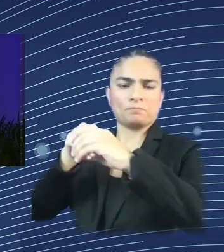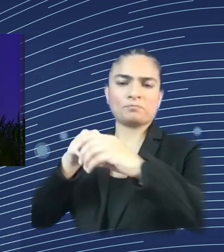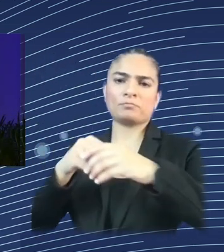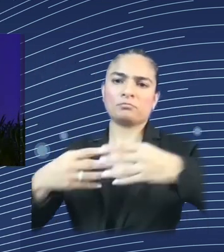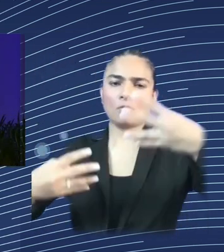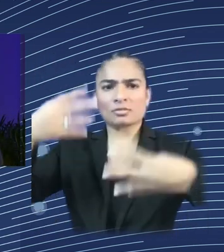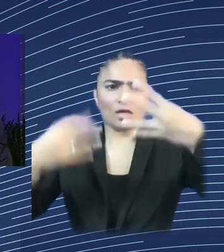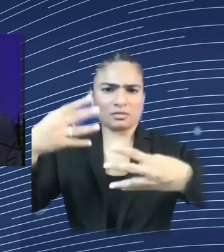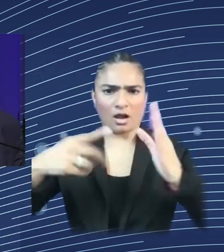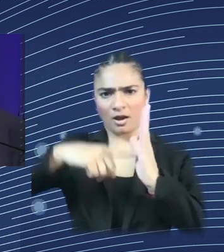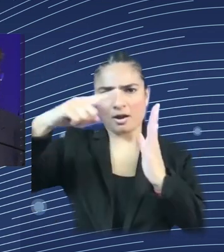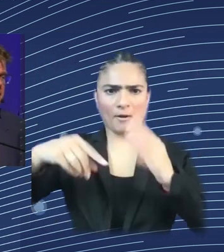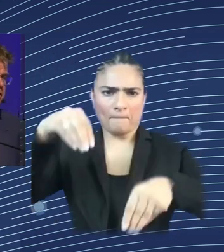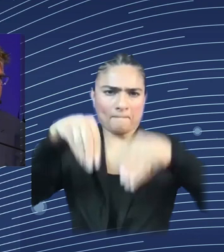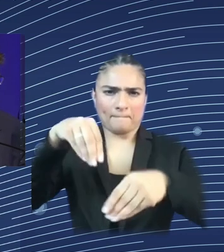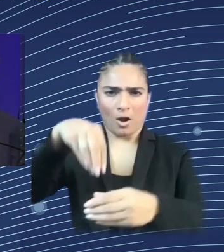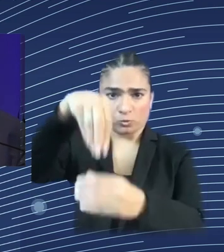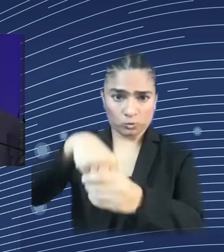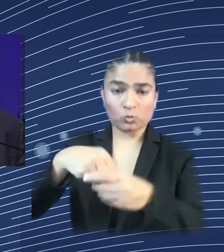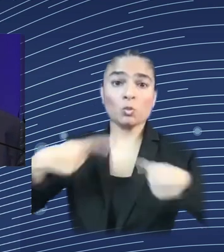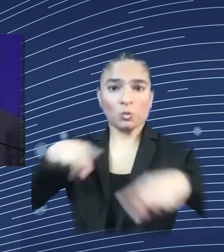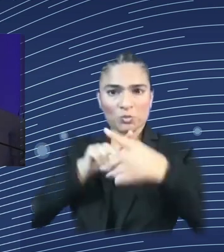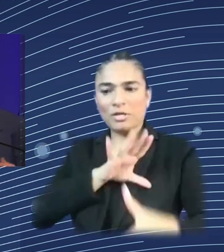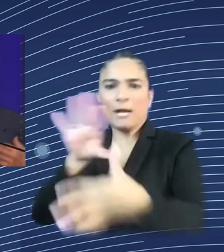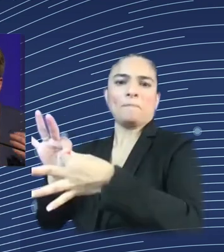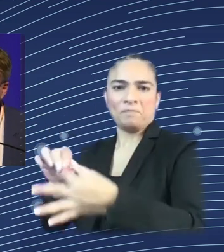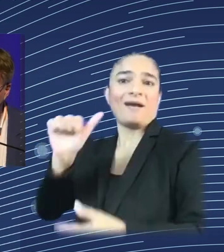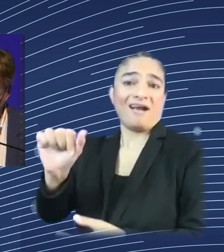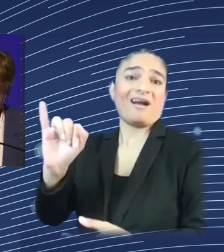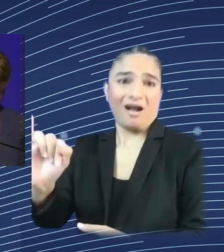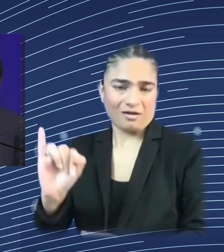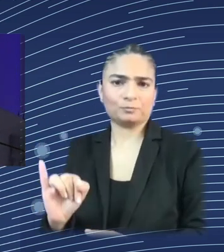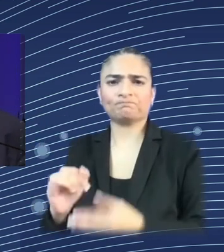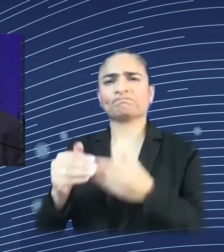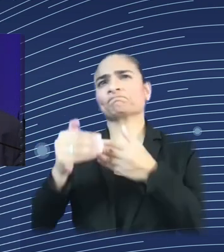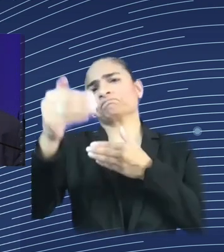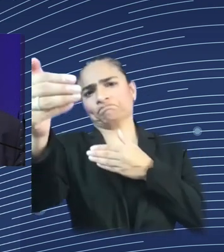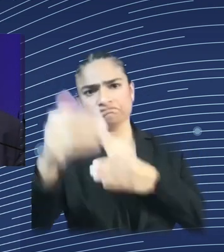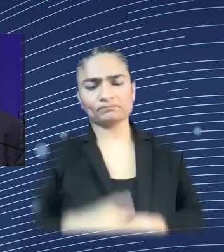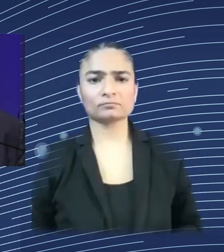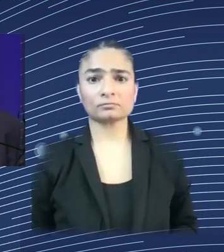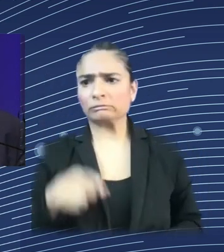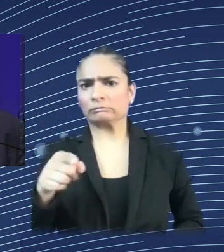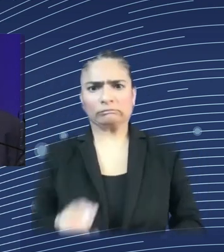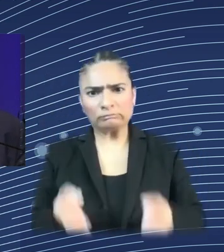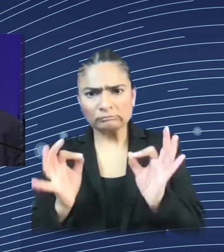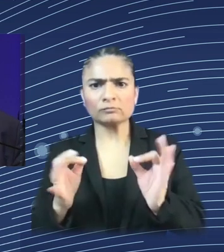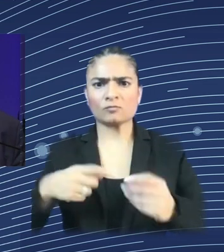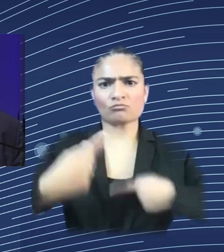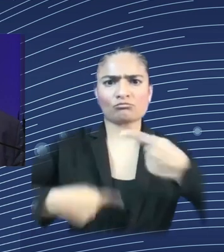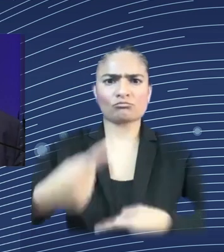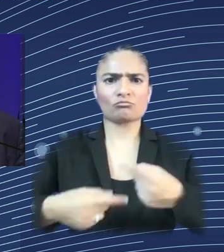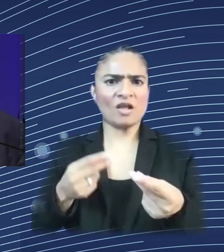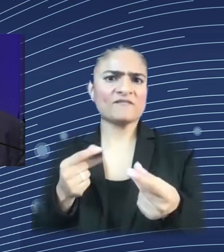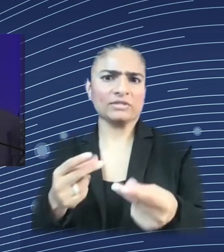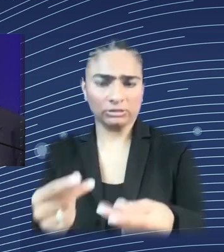characteristics, and then you try to organize yourself, your inspectorates, to go on site. So the